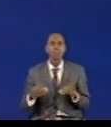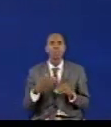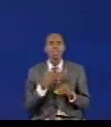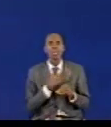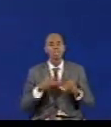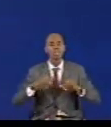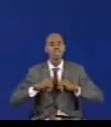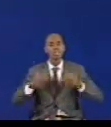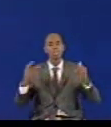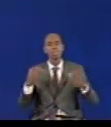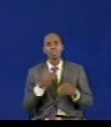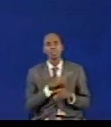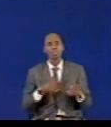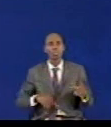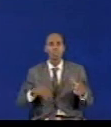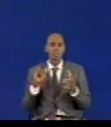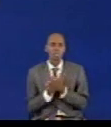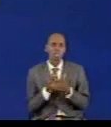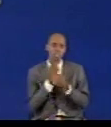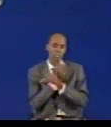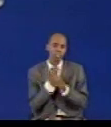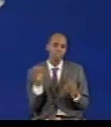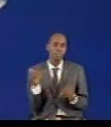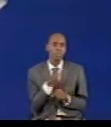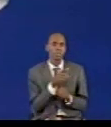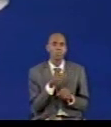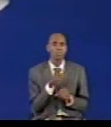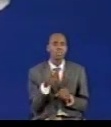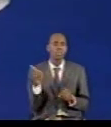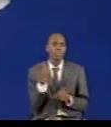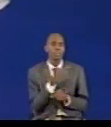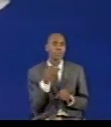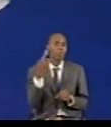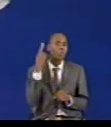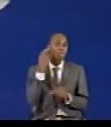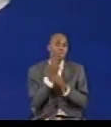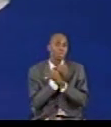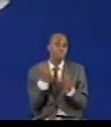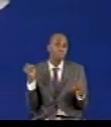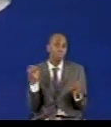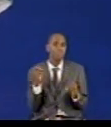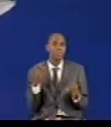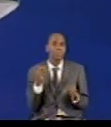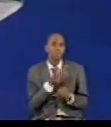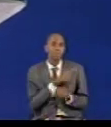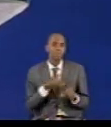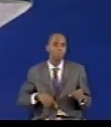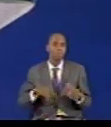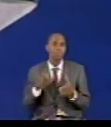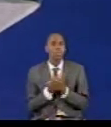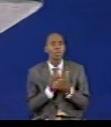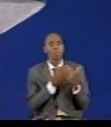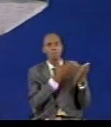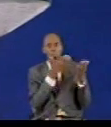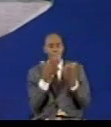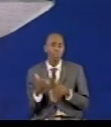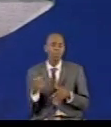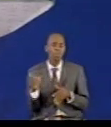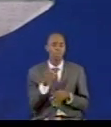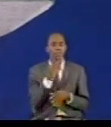bought them. They were saved, the Lord that bought them. Now they deny